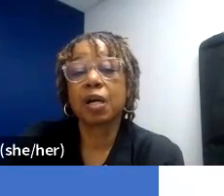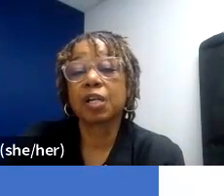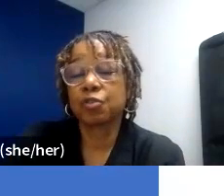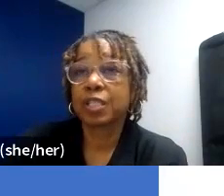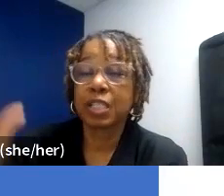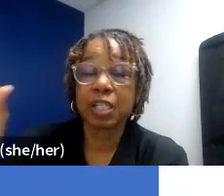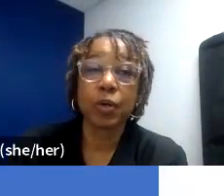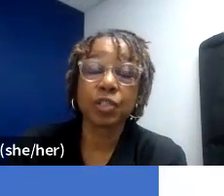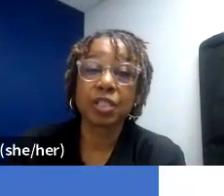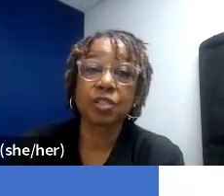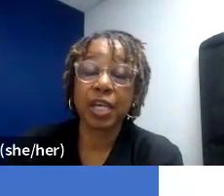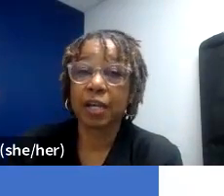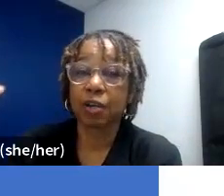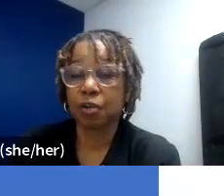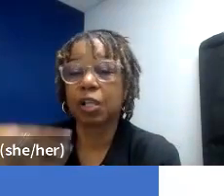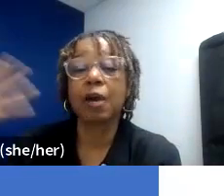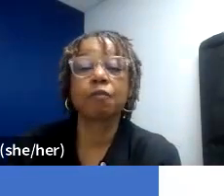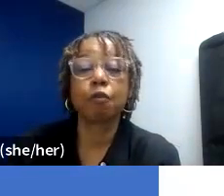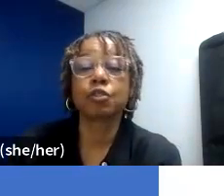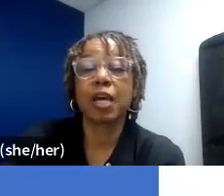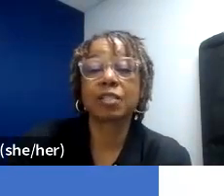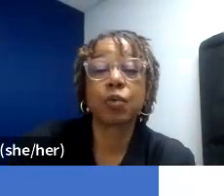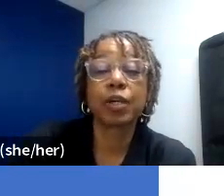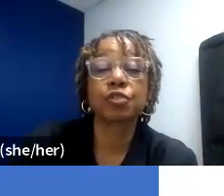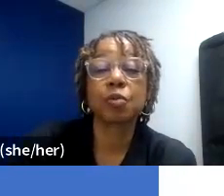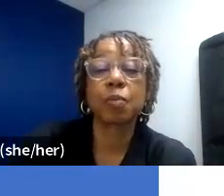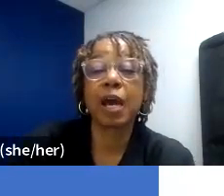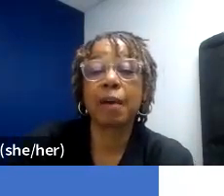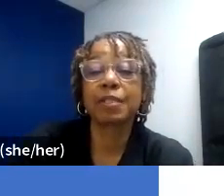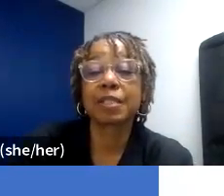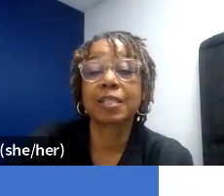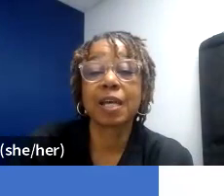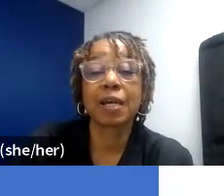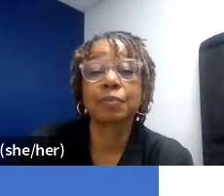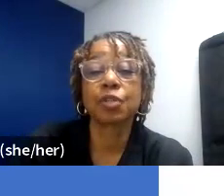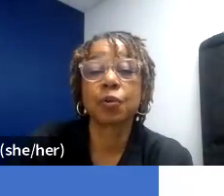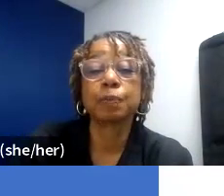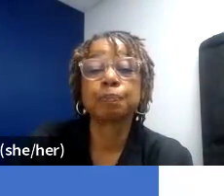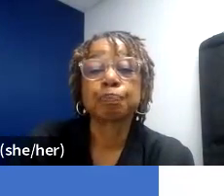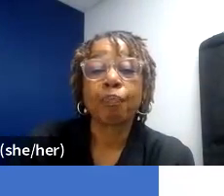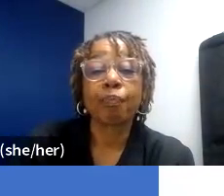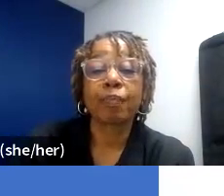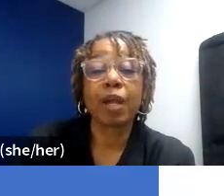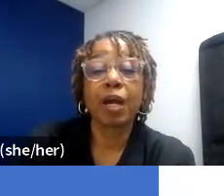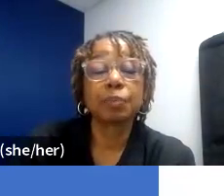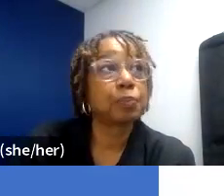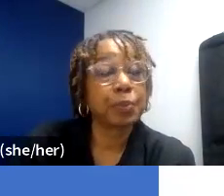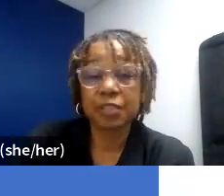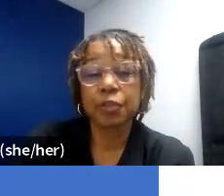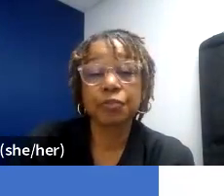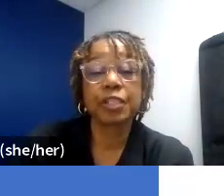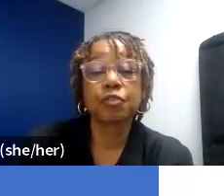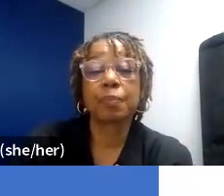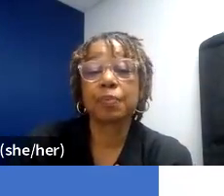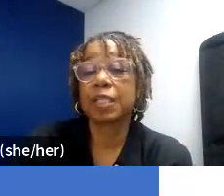minutes addressing any questions in the chat or allowing folks to ask questions or make comments at that time. So